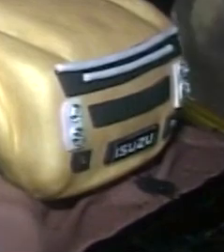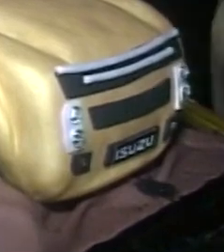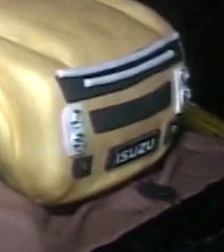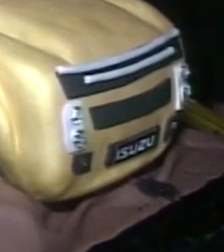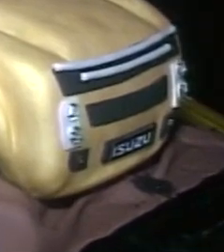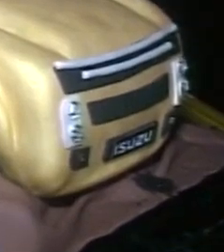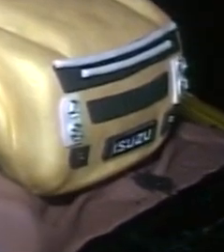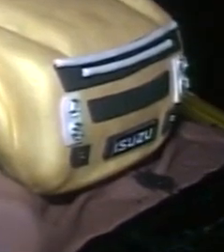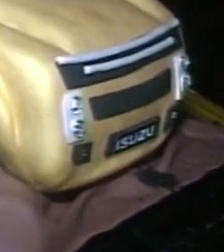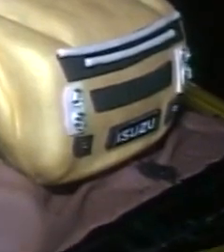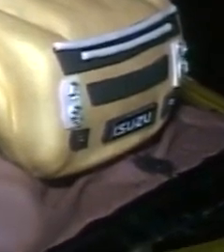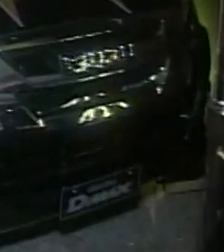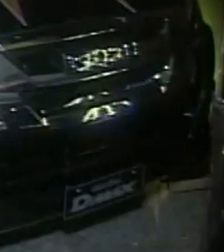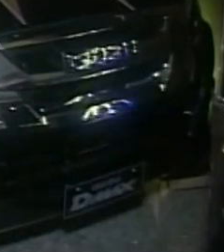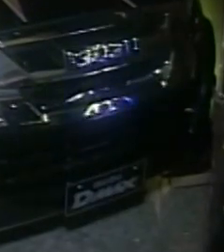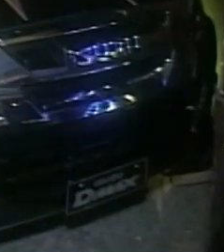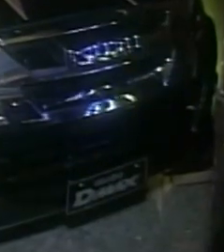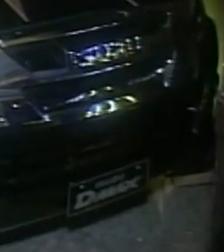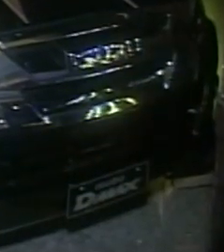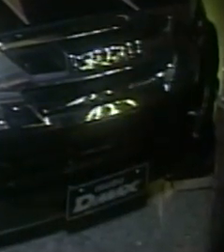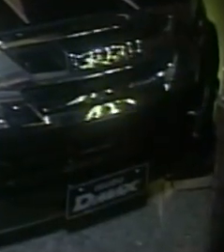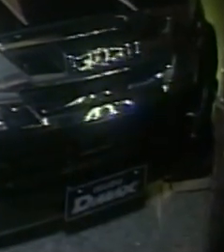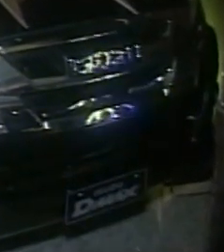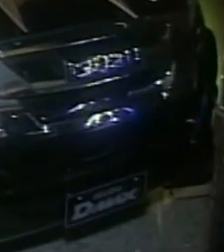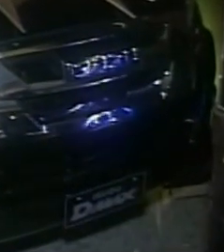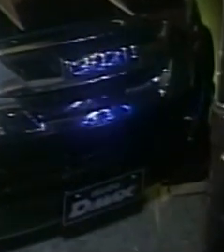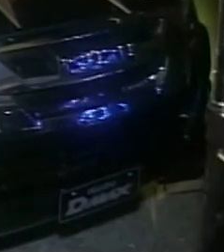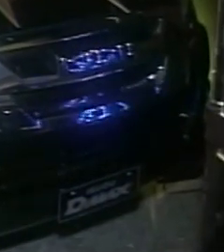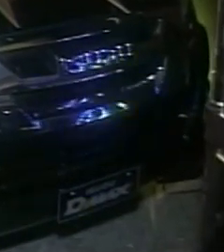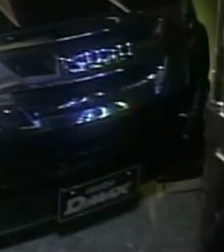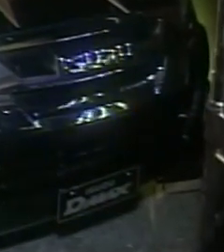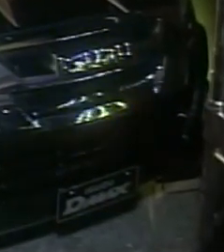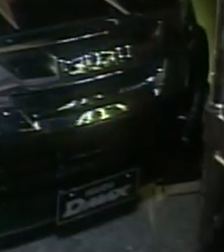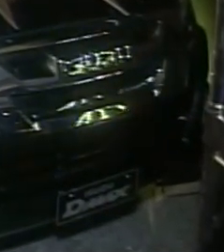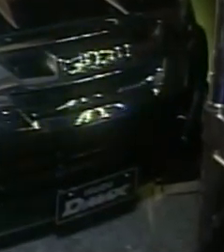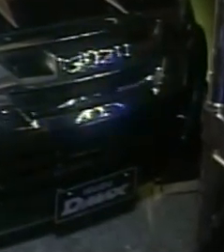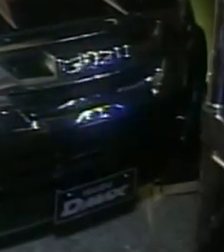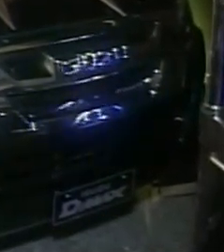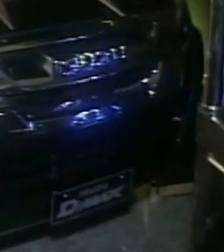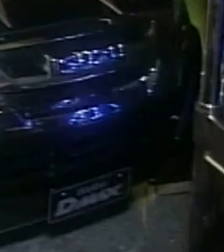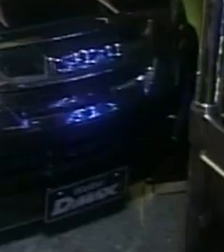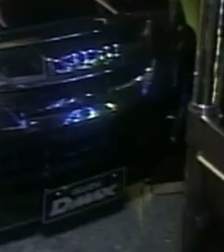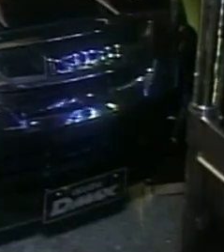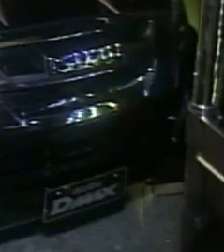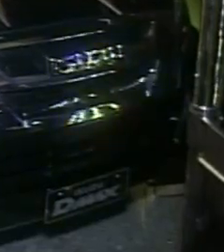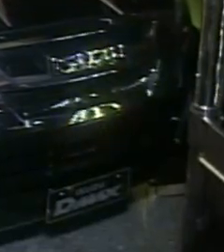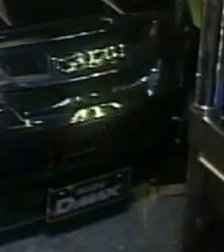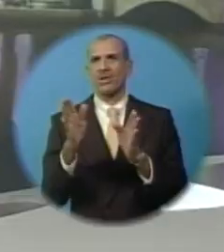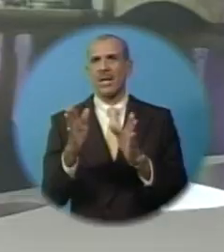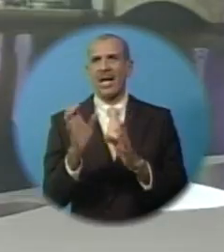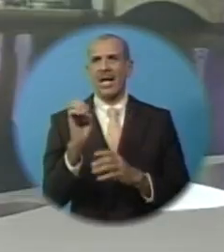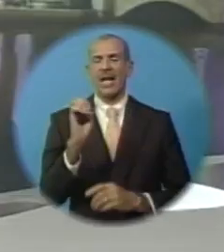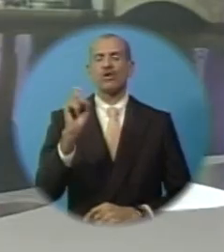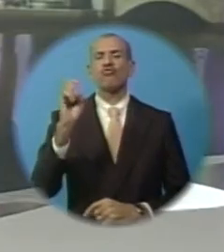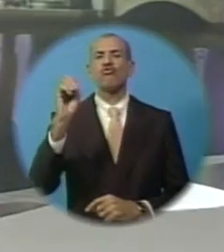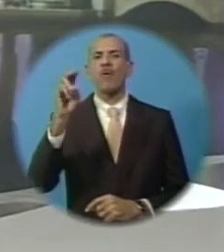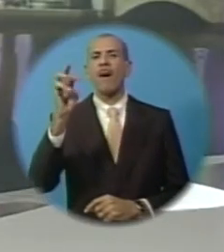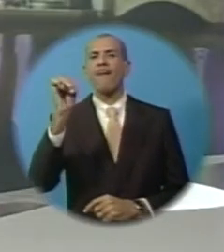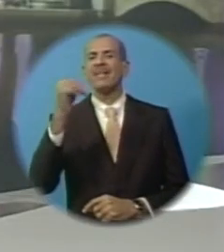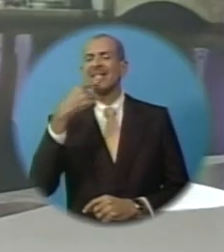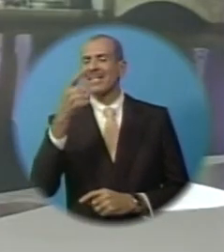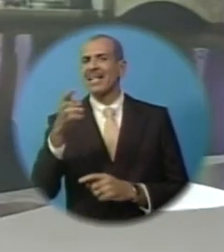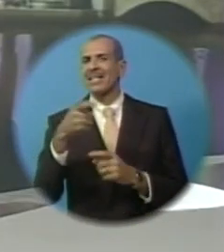and supplier ExxonMobil at Simpson Motors Warrens. Sol's general manager Ezra Prescott says it is designed to